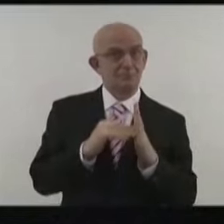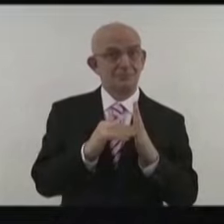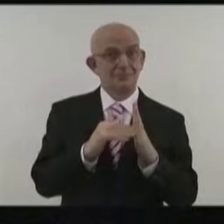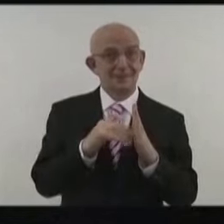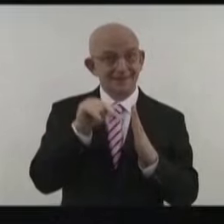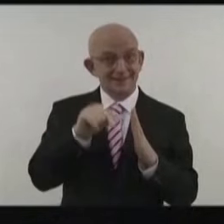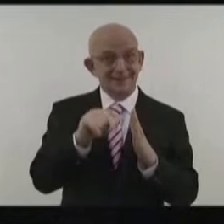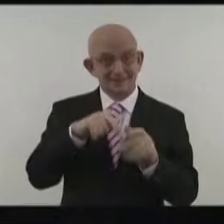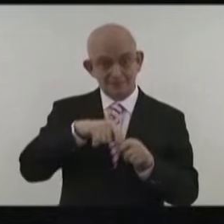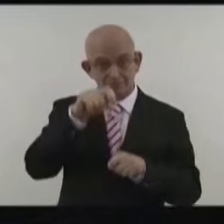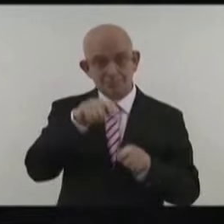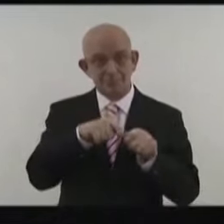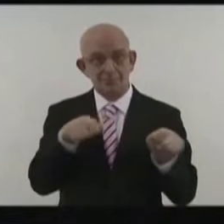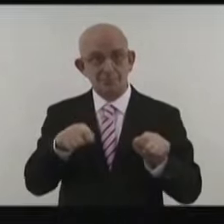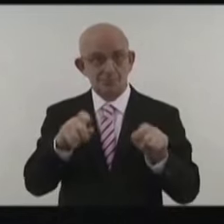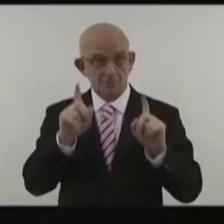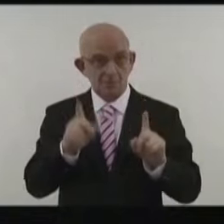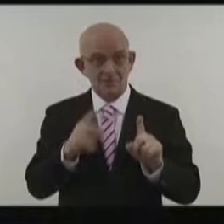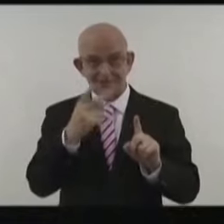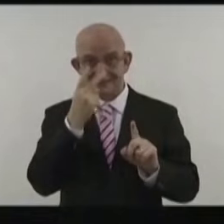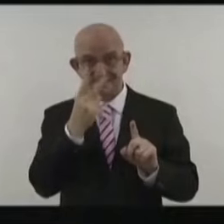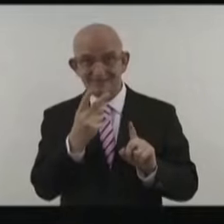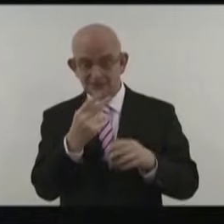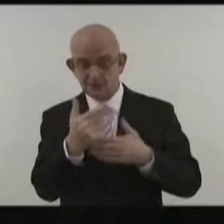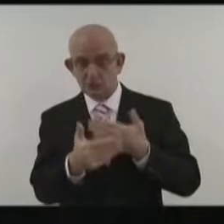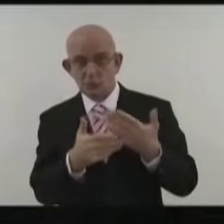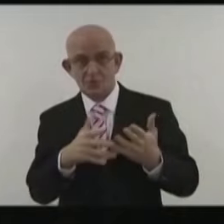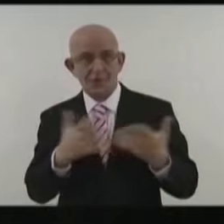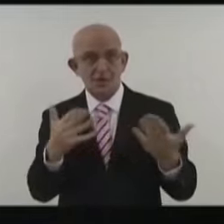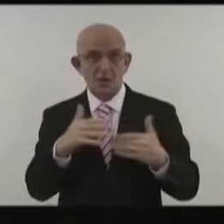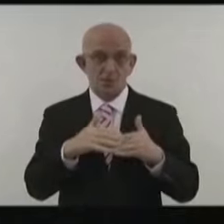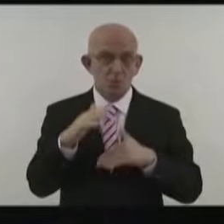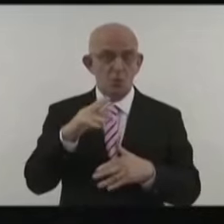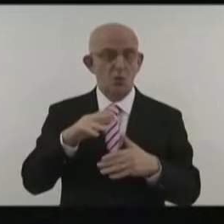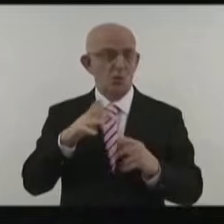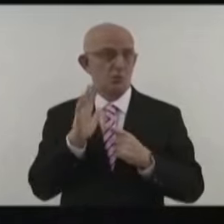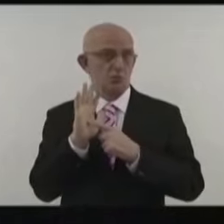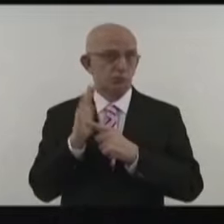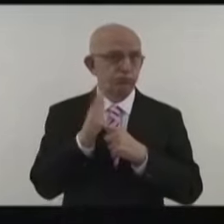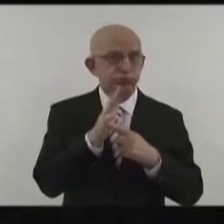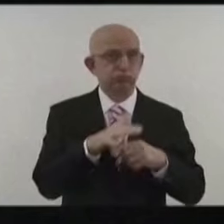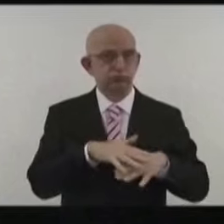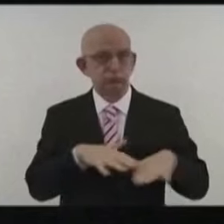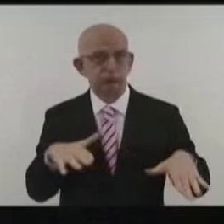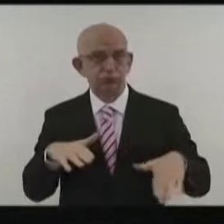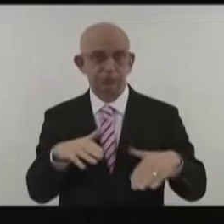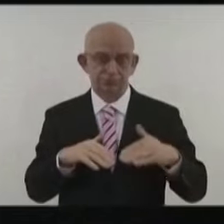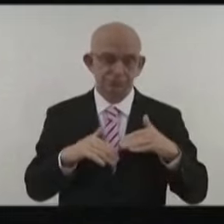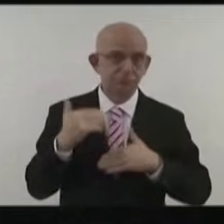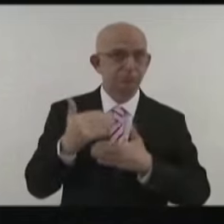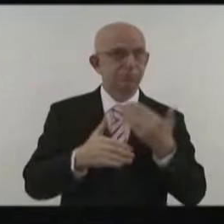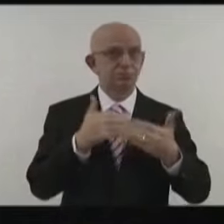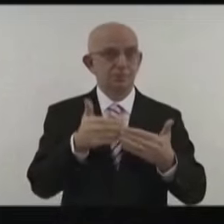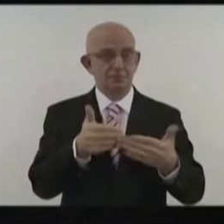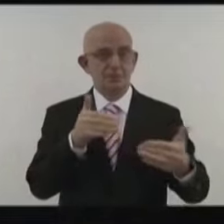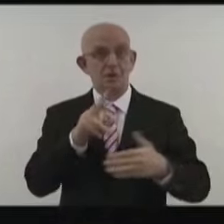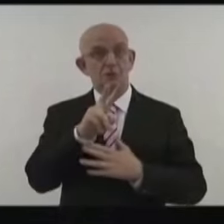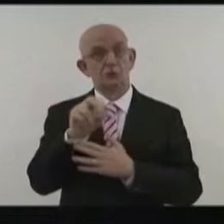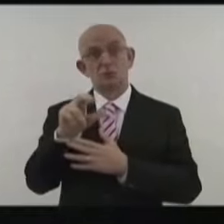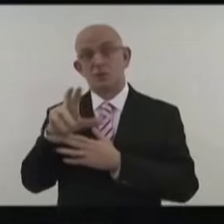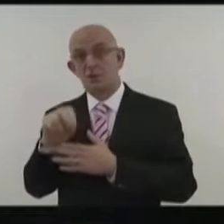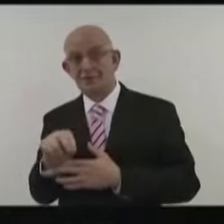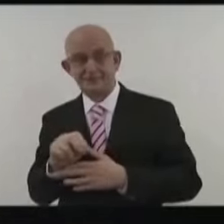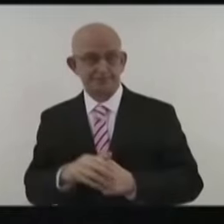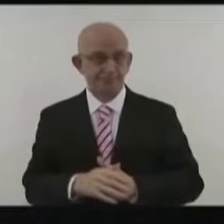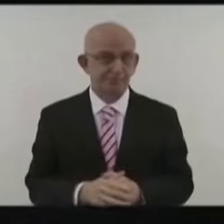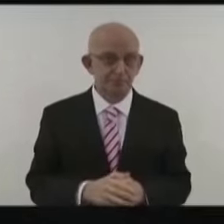carbon markets under Article 6 of the Paris Agreement has a huge untapped potential to unlock the much-needed public and